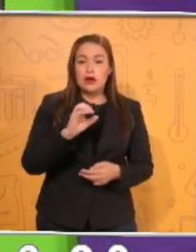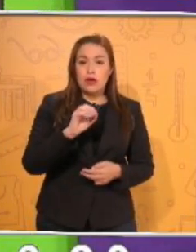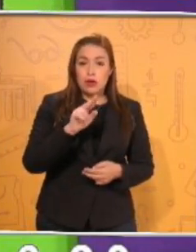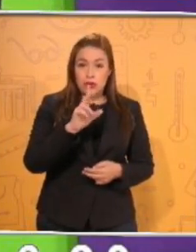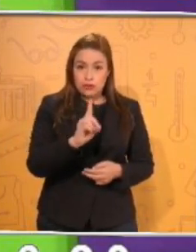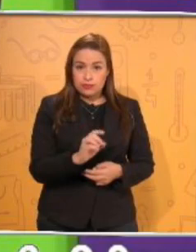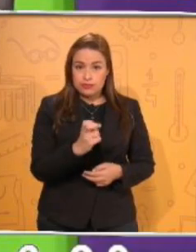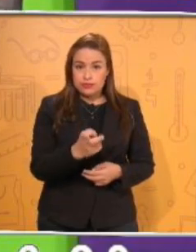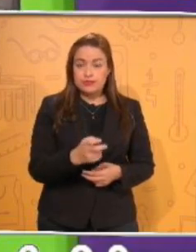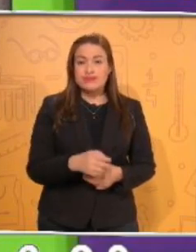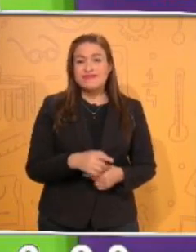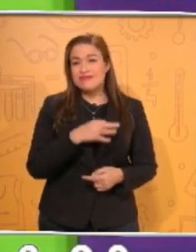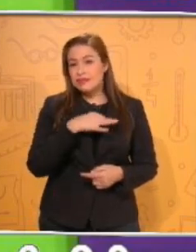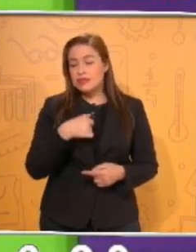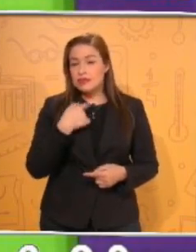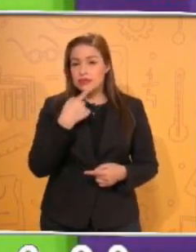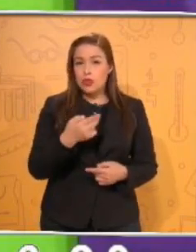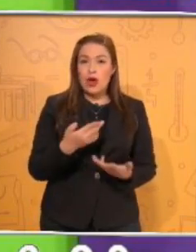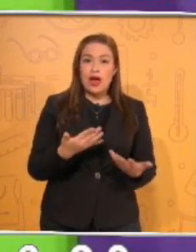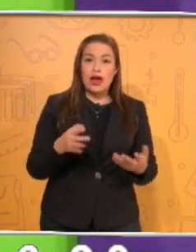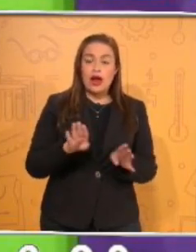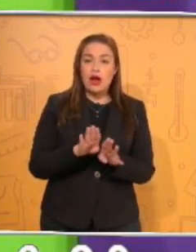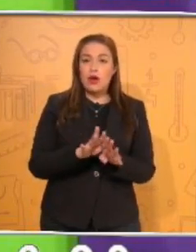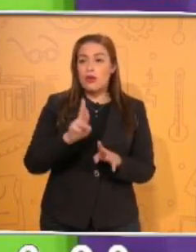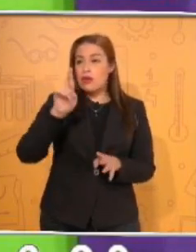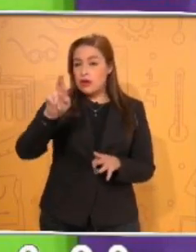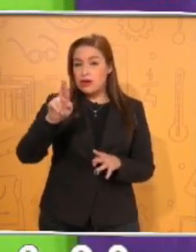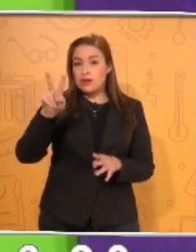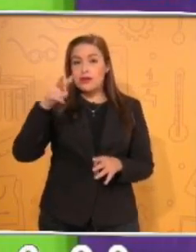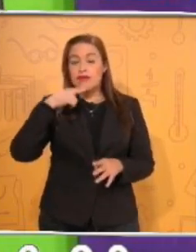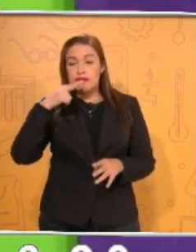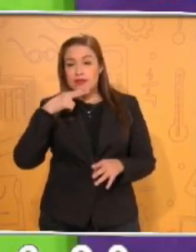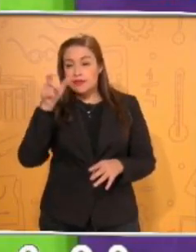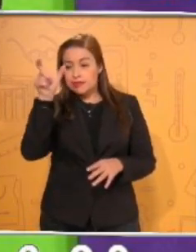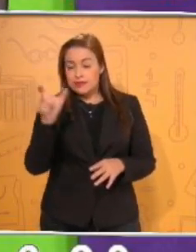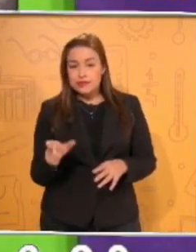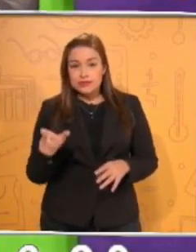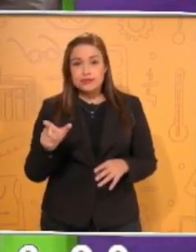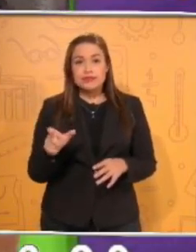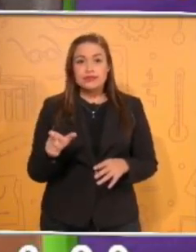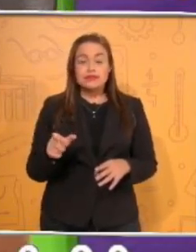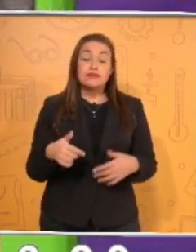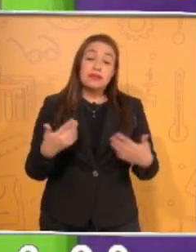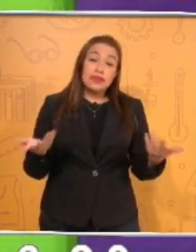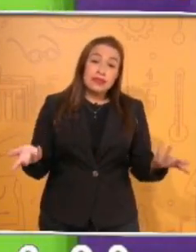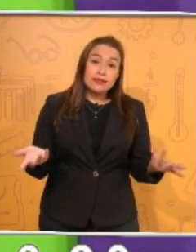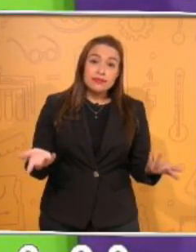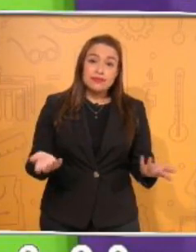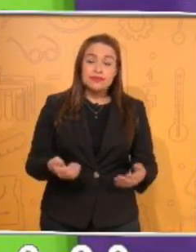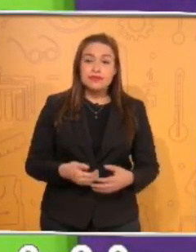It's an irregular verb, the past of write. And dance.